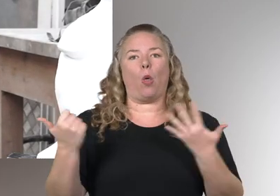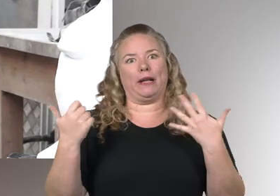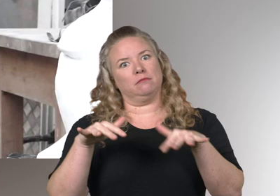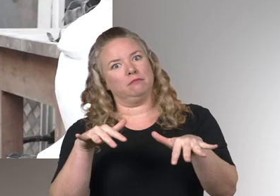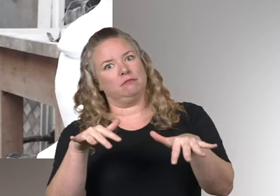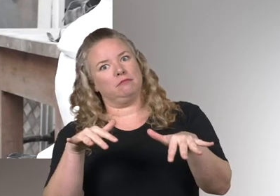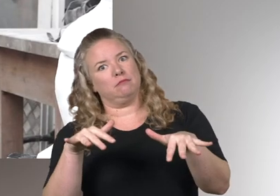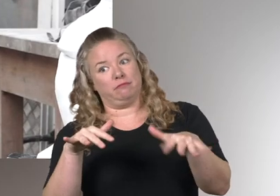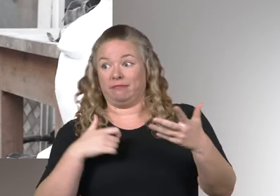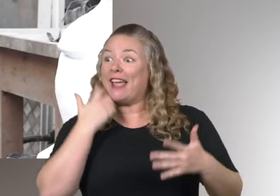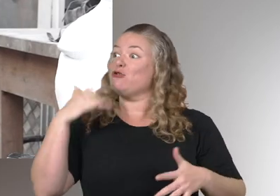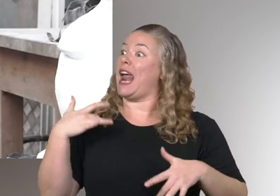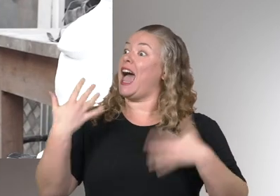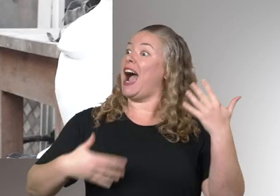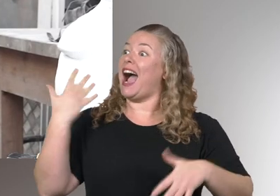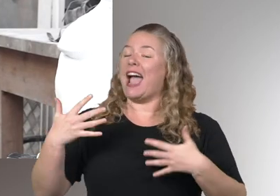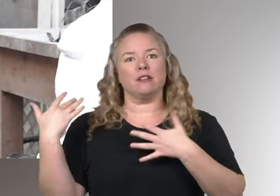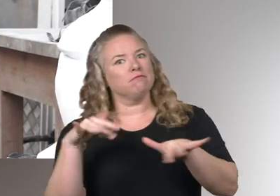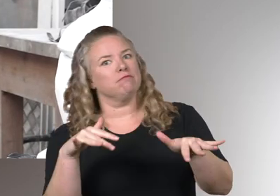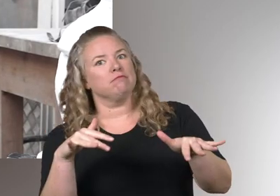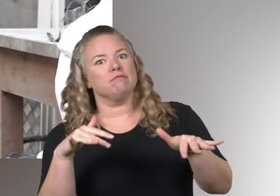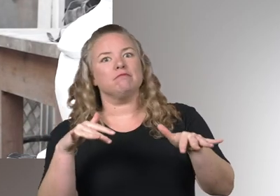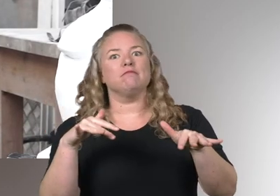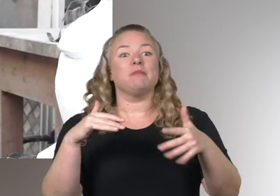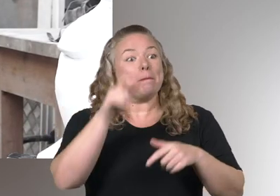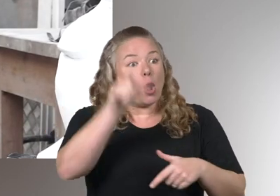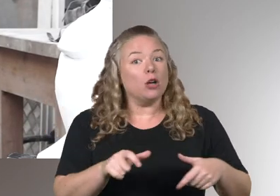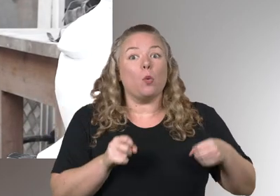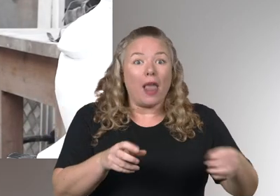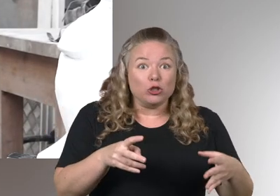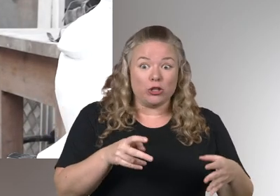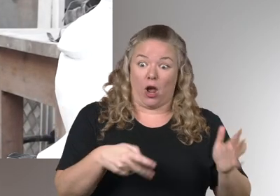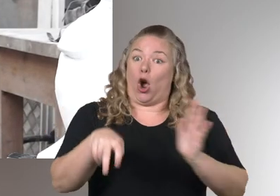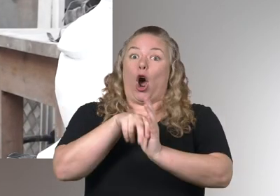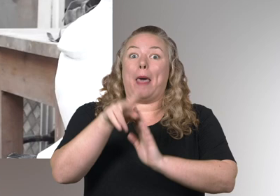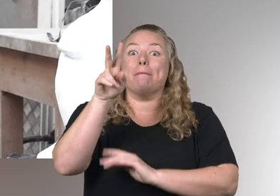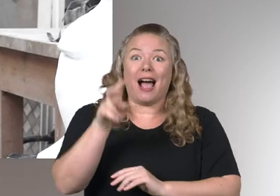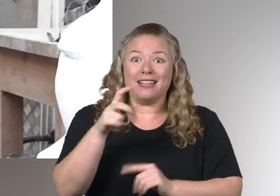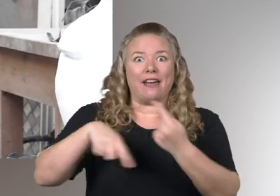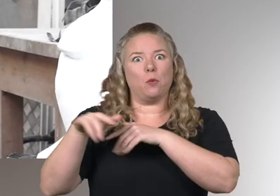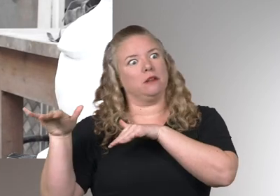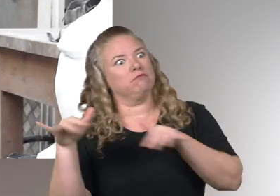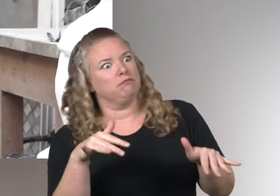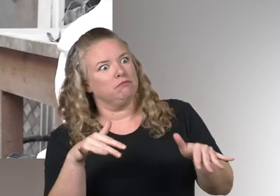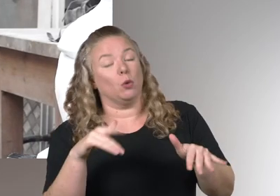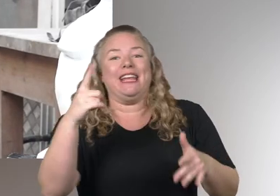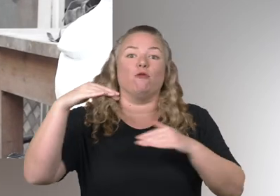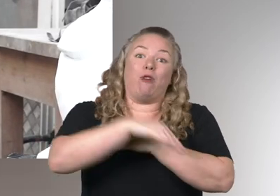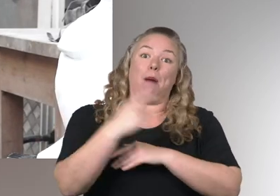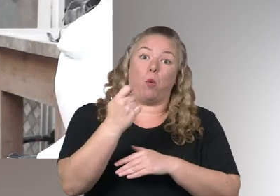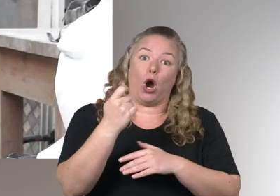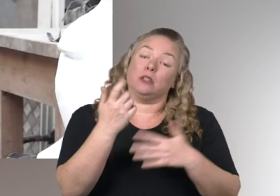our everyday business. You know, if somebody in a wheelchair gets on a bus, everybody stares. The